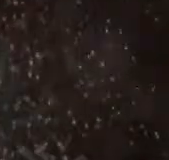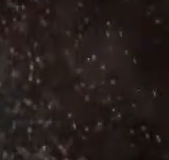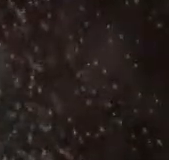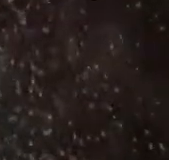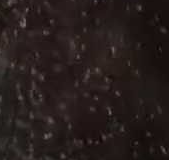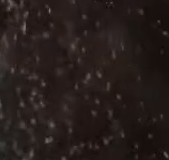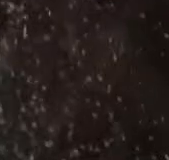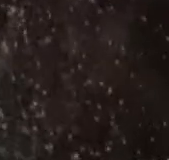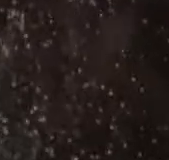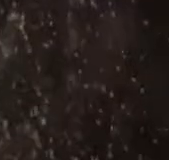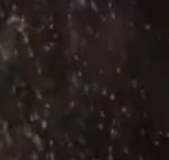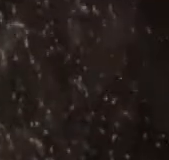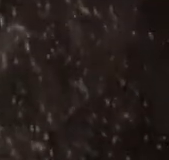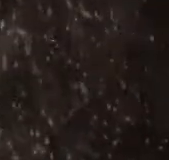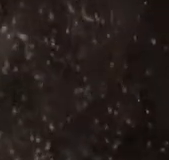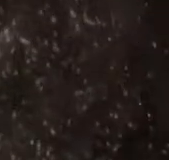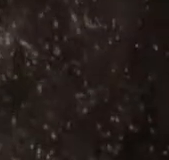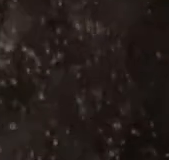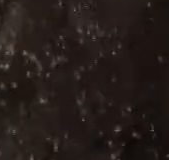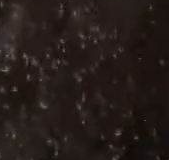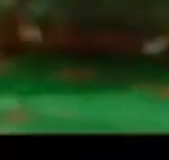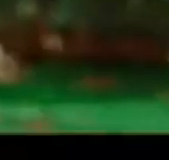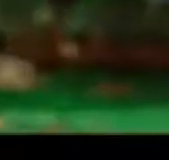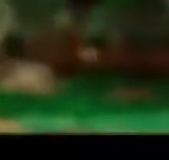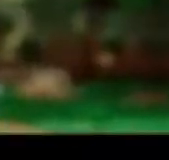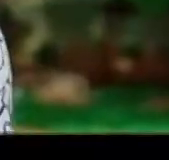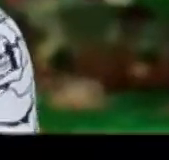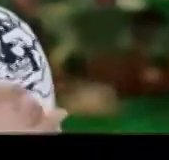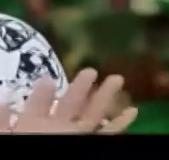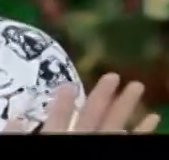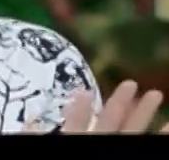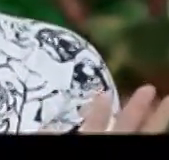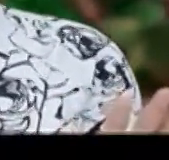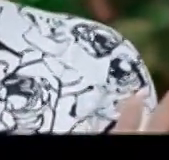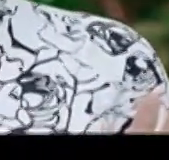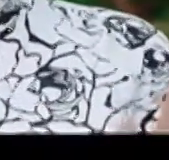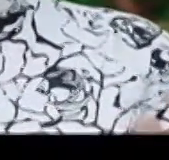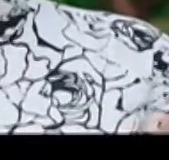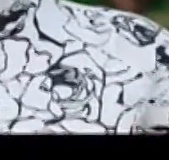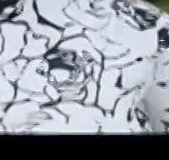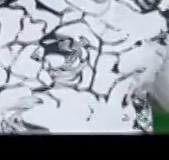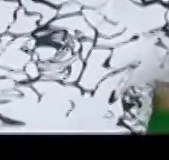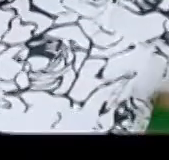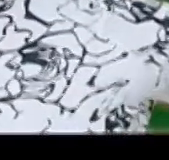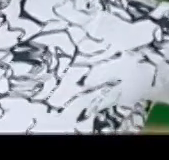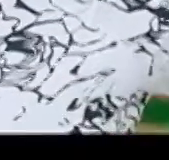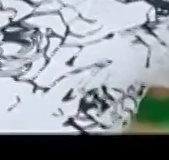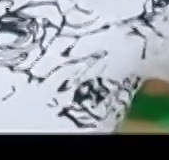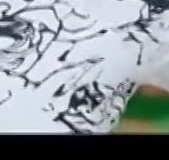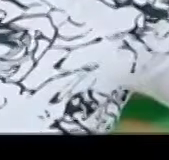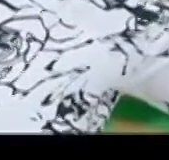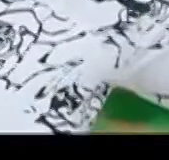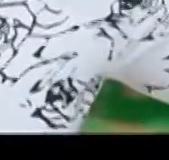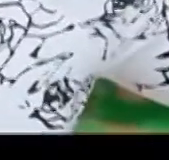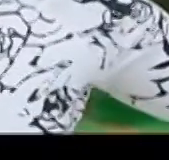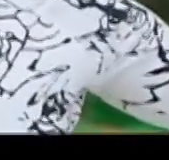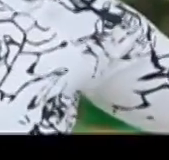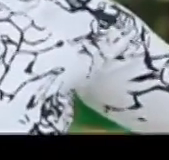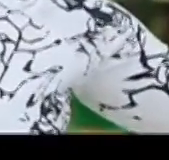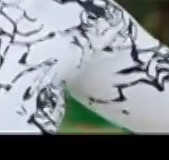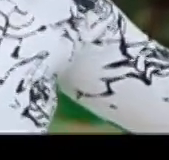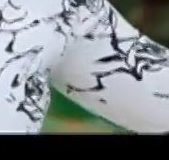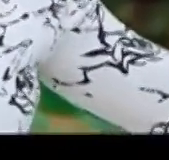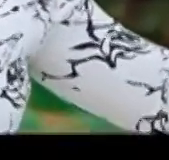Enjoy the magic of Christmas with Coca-Cola. All you can do, what no man can